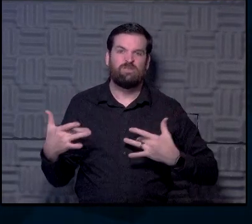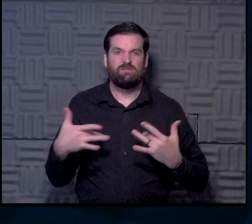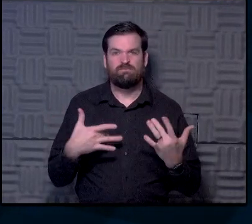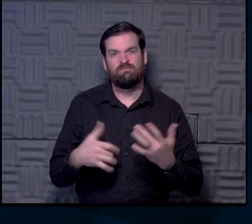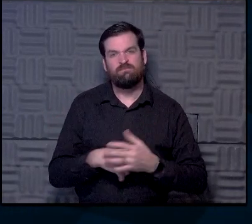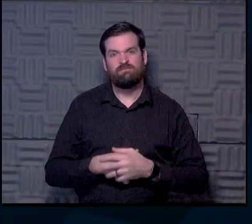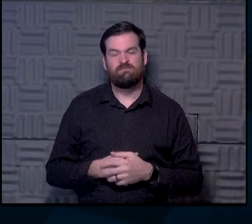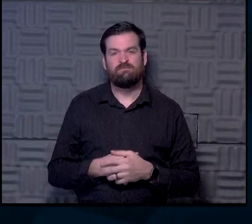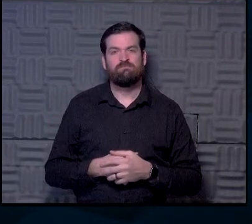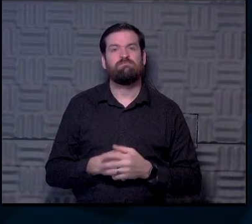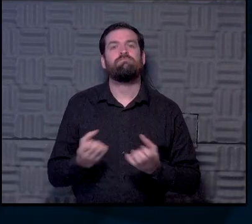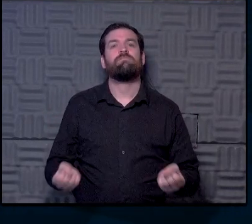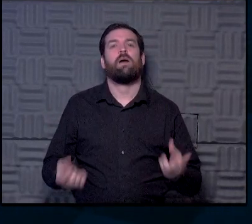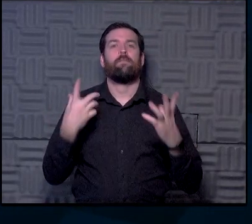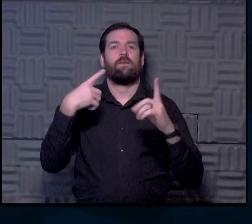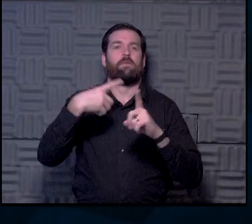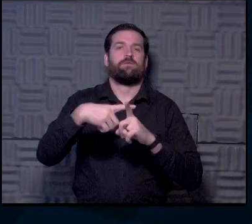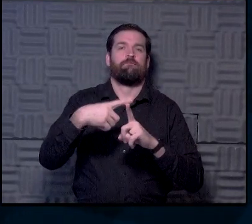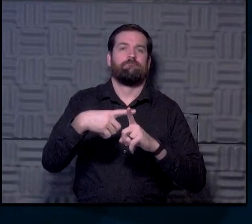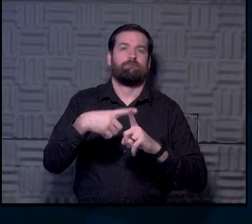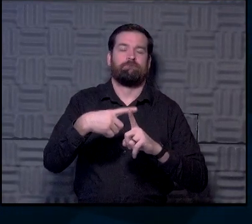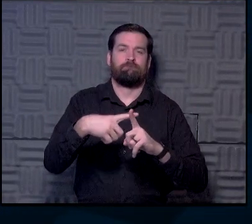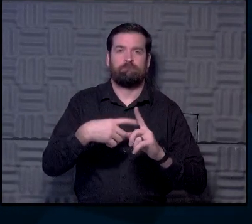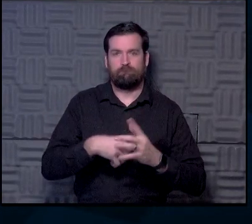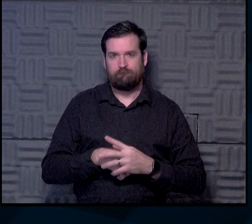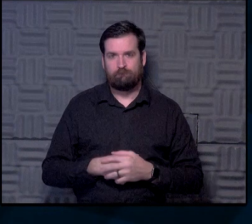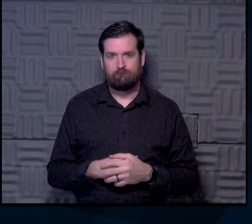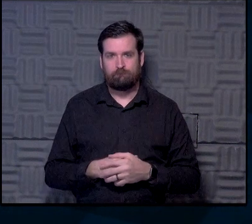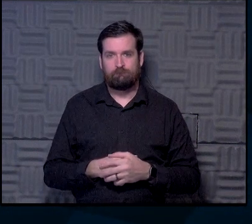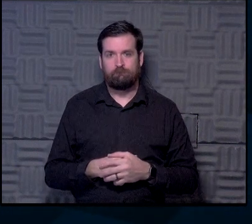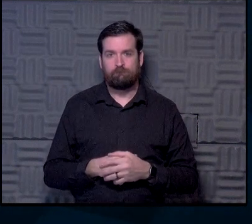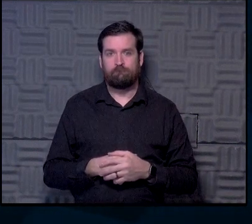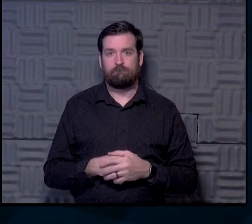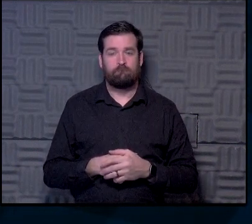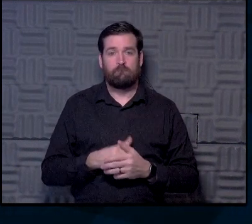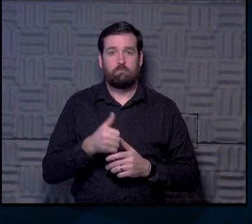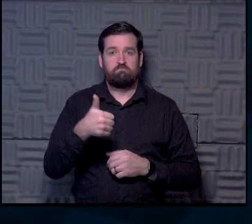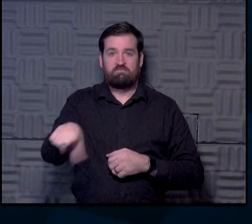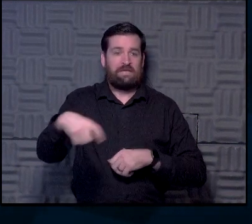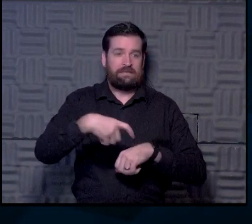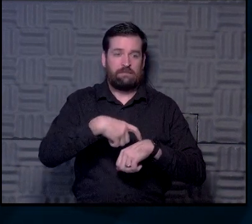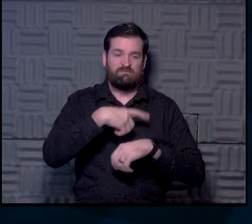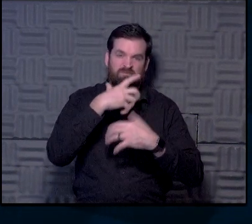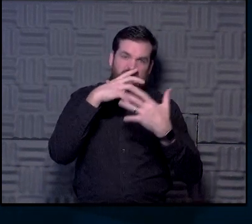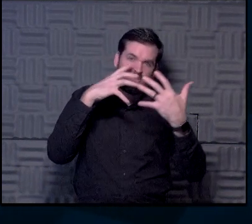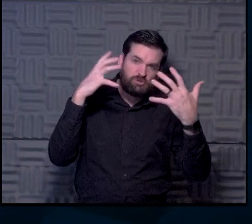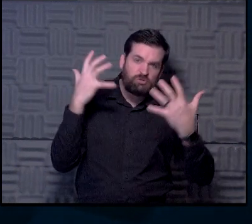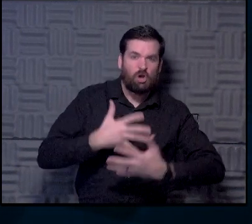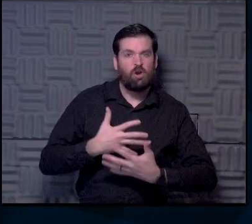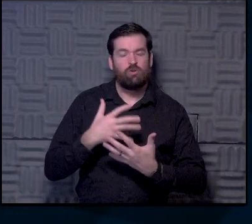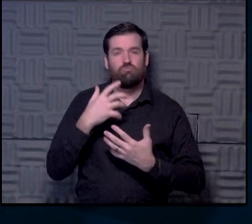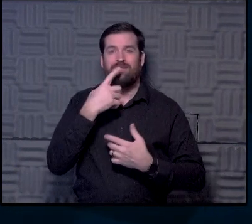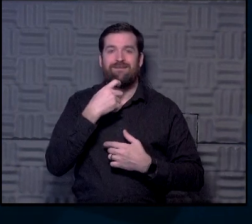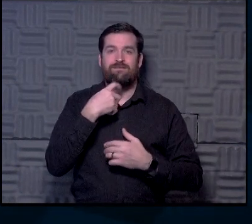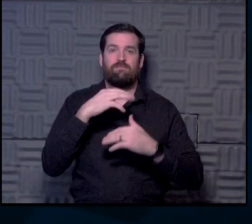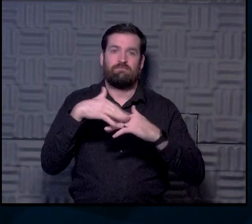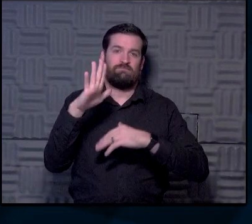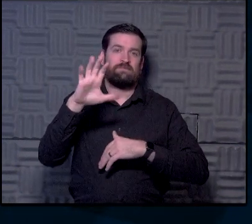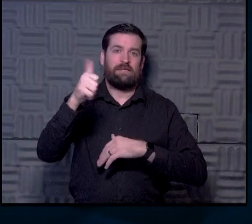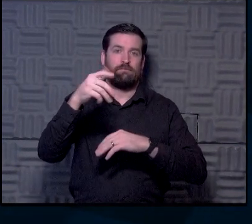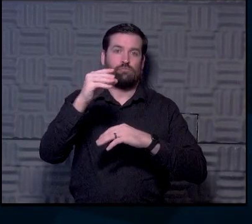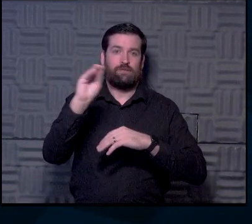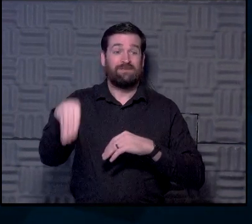It's the positivity rate. And you can see anytime you're in the darker red, it's more than 10%. You can actually see we're off the